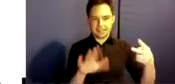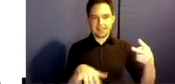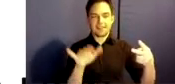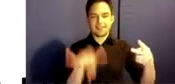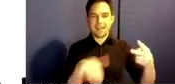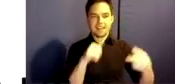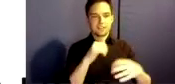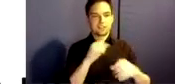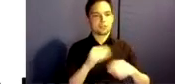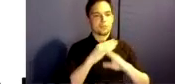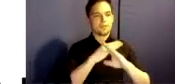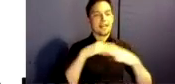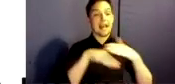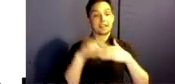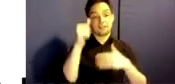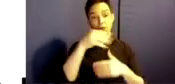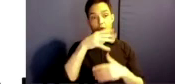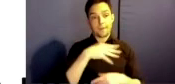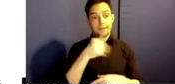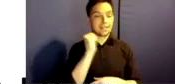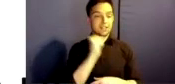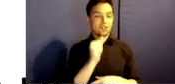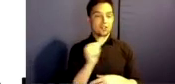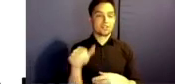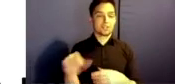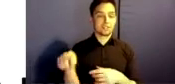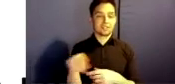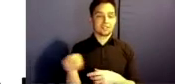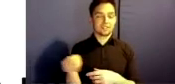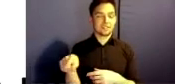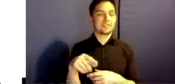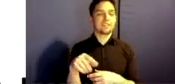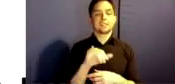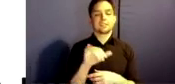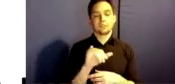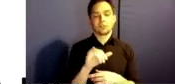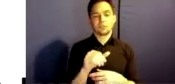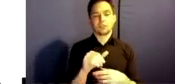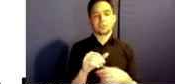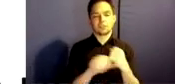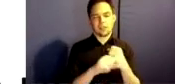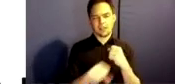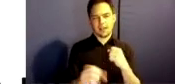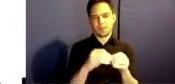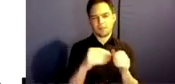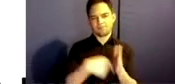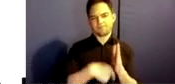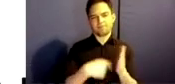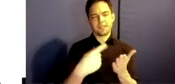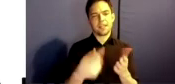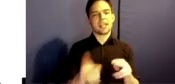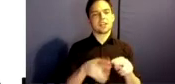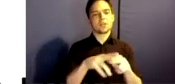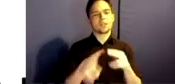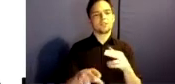again access for women and girls, and as mentioned and will be further elaborated, the increased risk of sexual exploitation